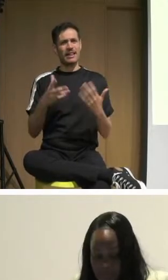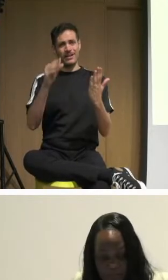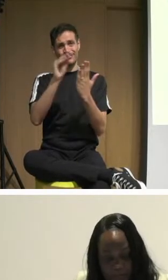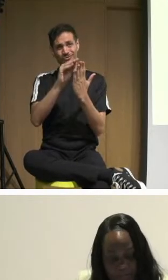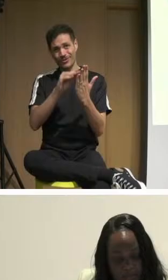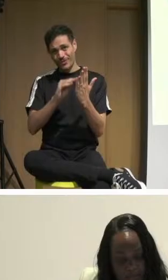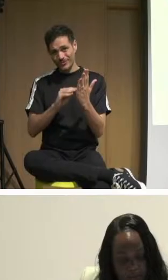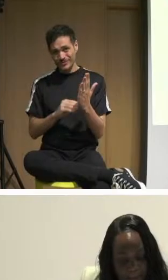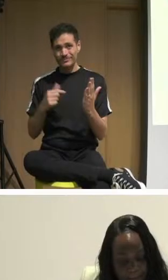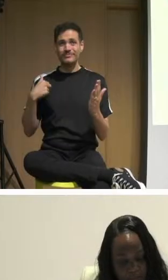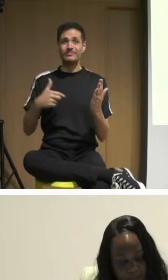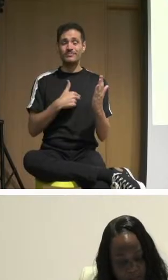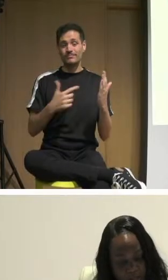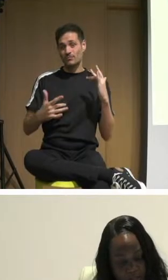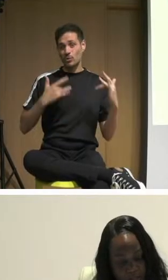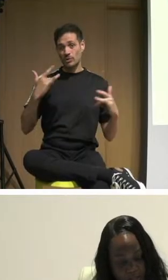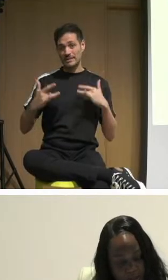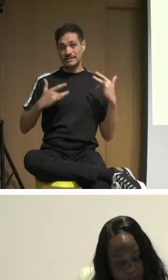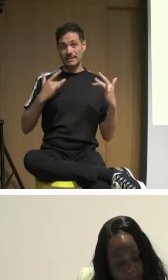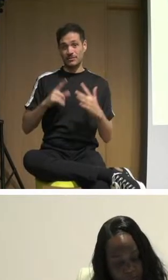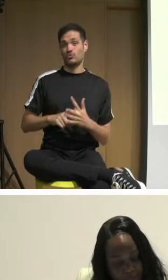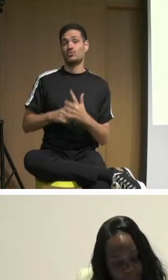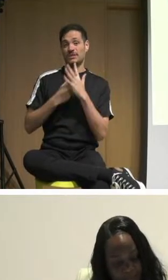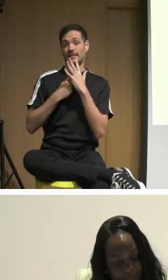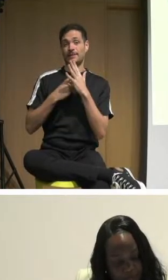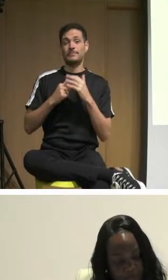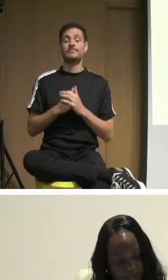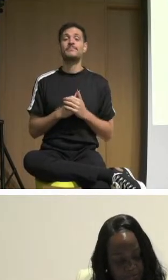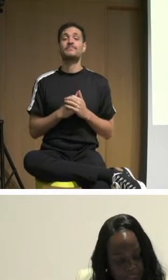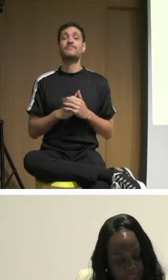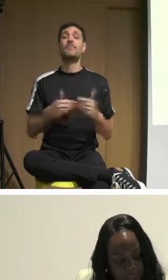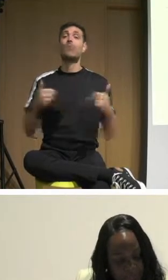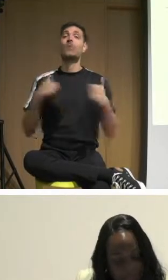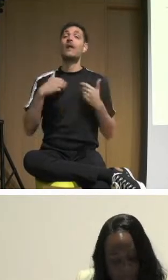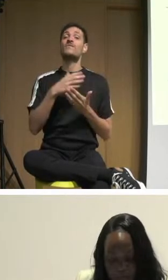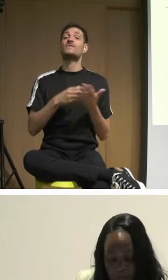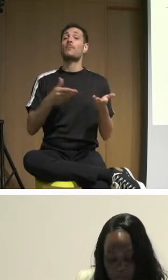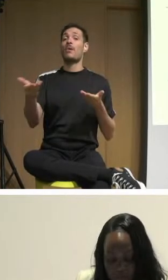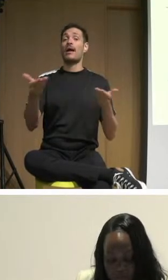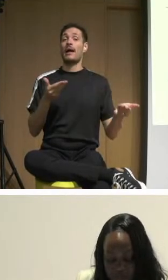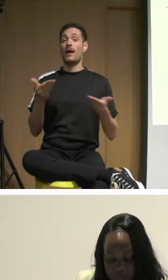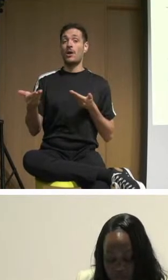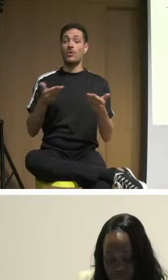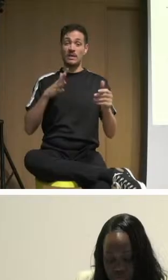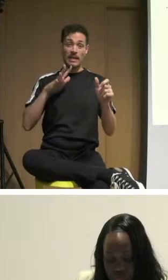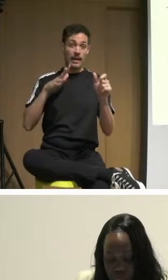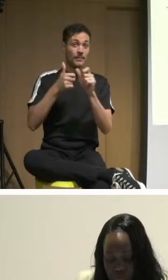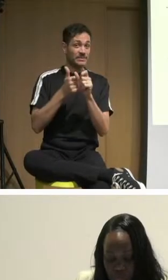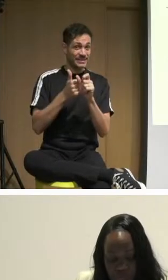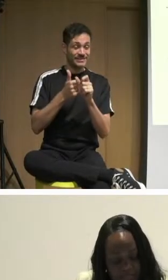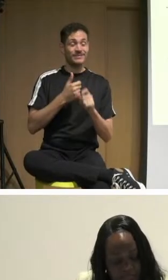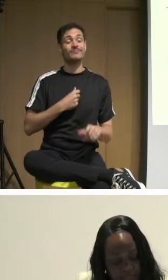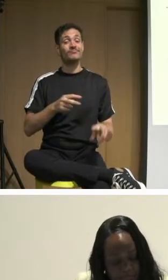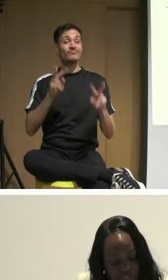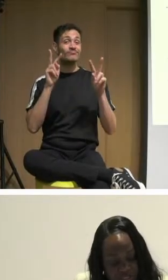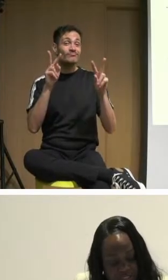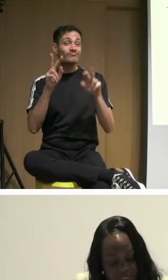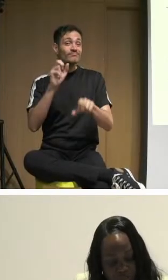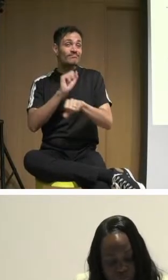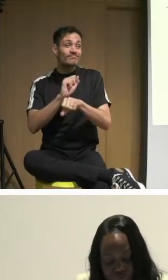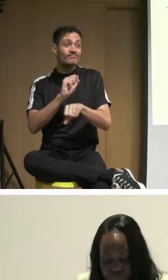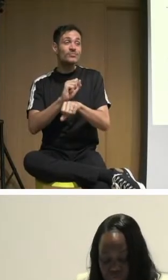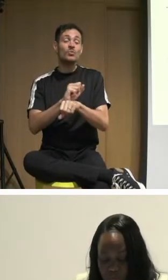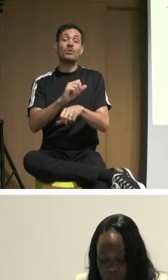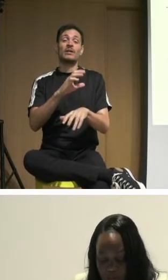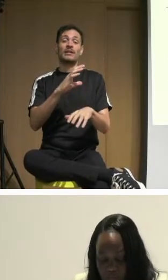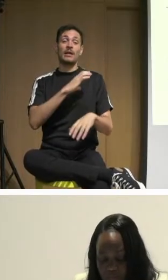to begin. We have some hiring updates, and I'm looking forward to the work that the commission continues